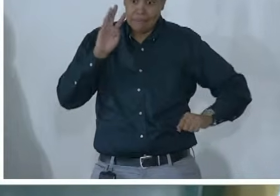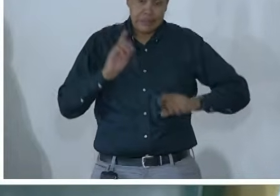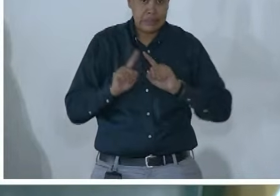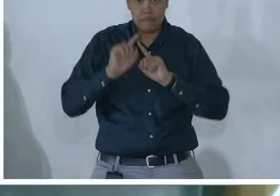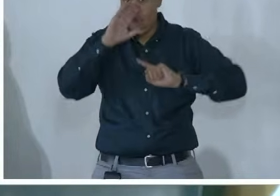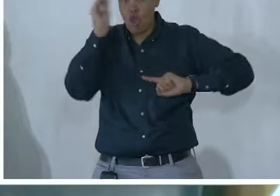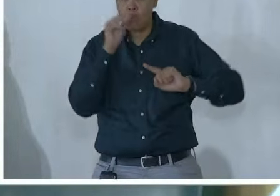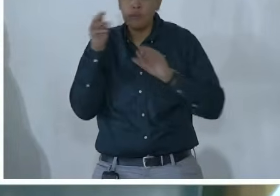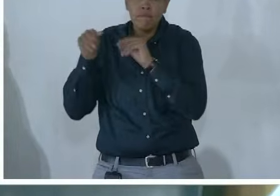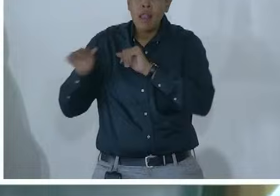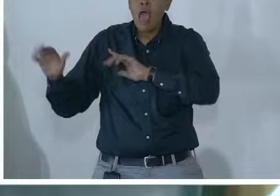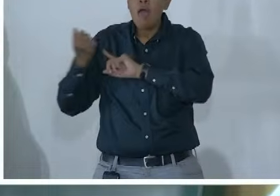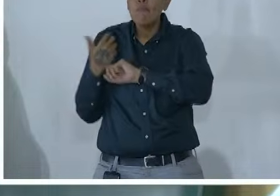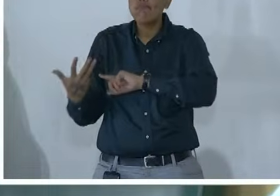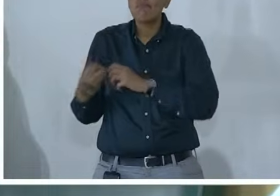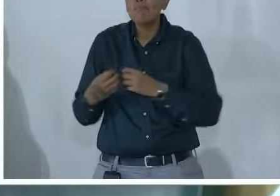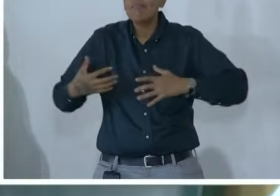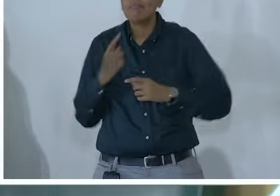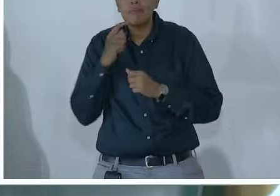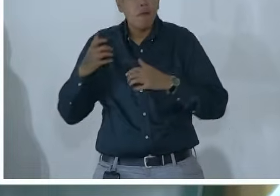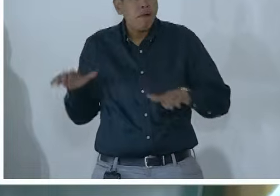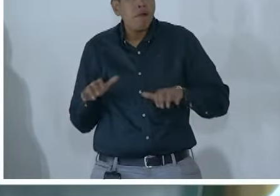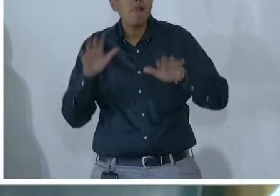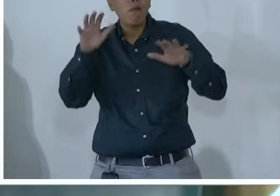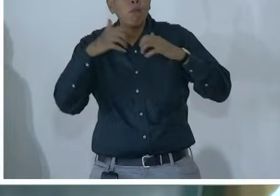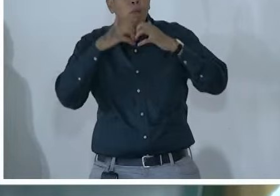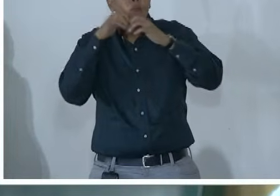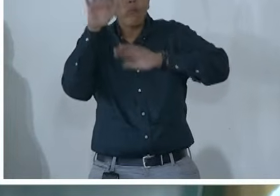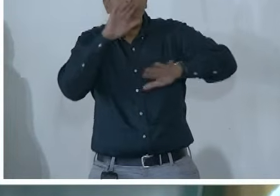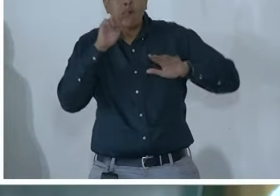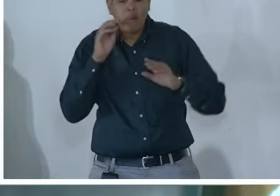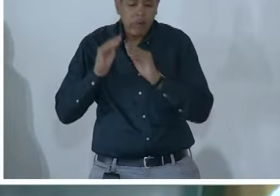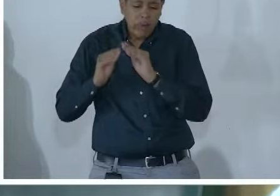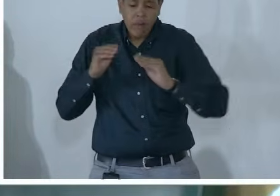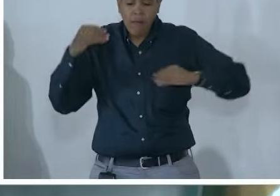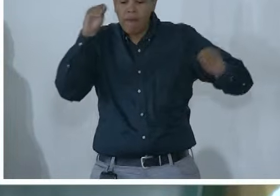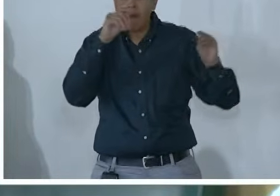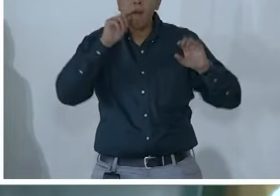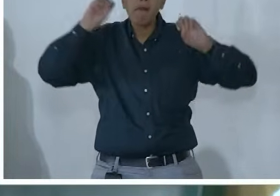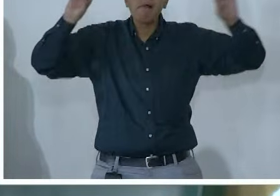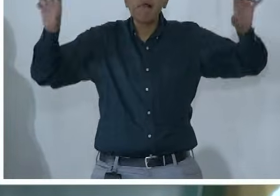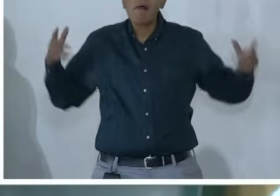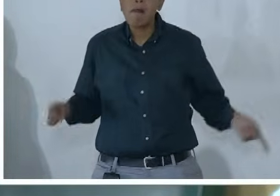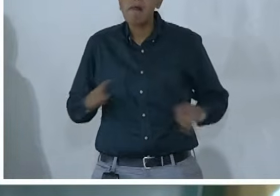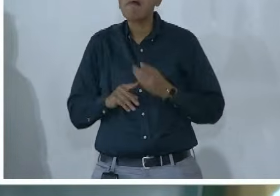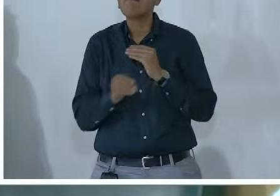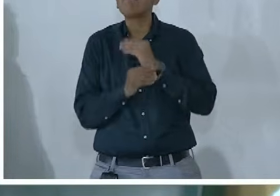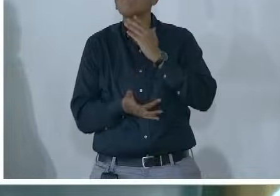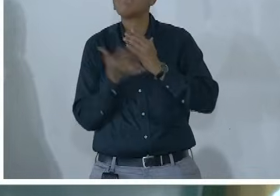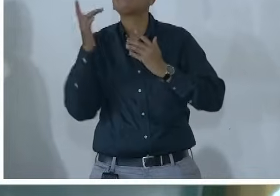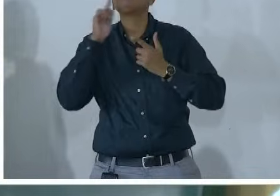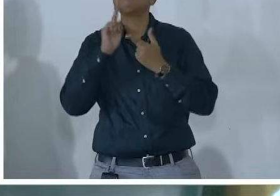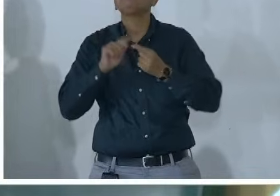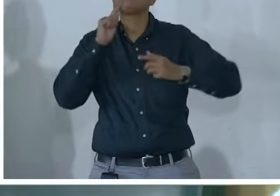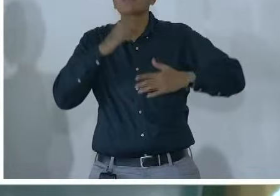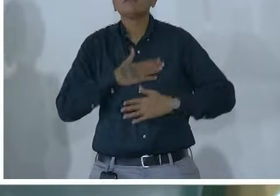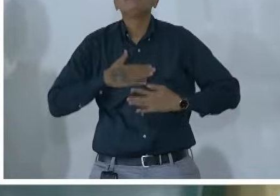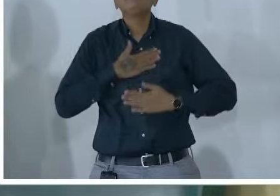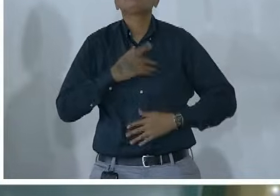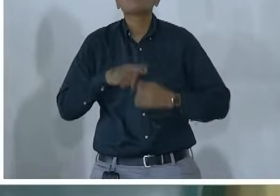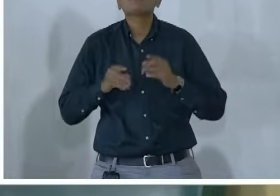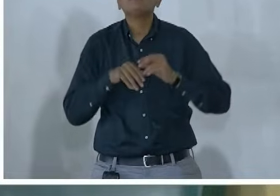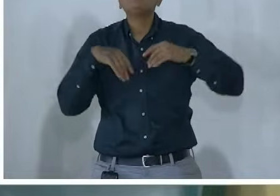to finance expansion in manufacturing, retail, distribution, technology, entertainment,